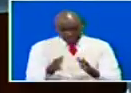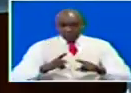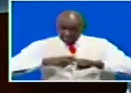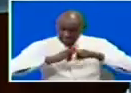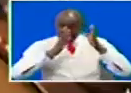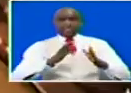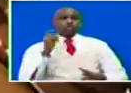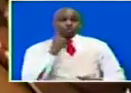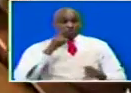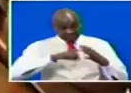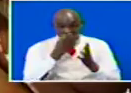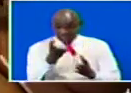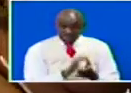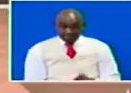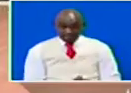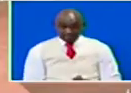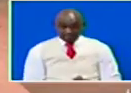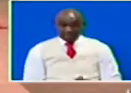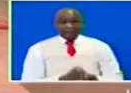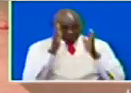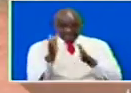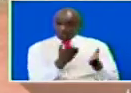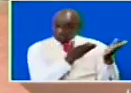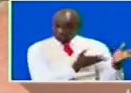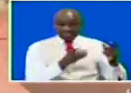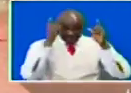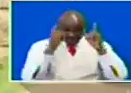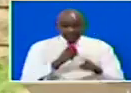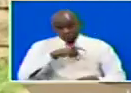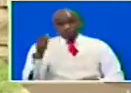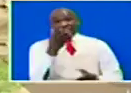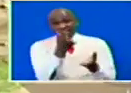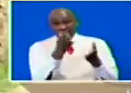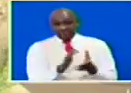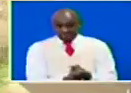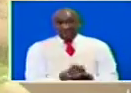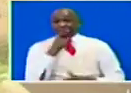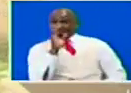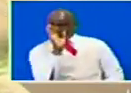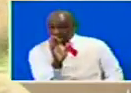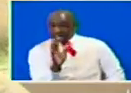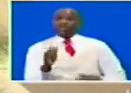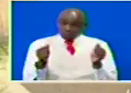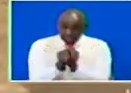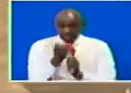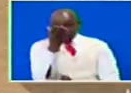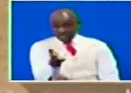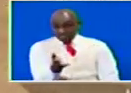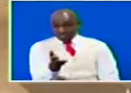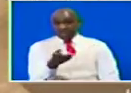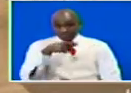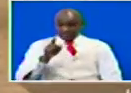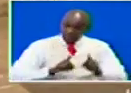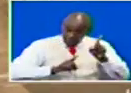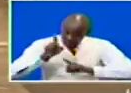was started. John decides to take us to his haven. His father by his side, they make a